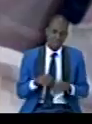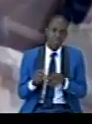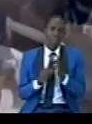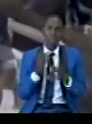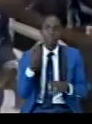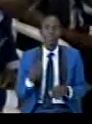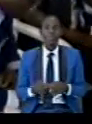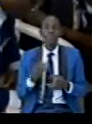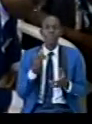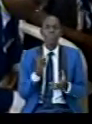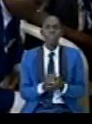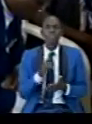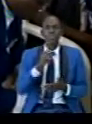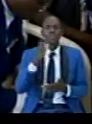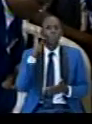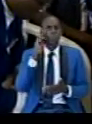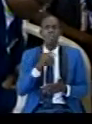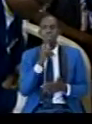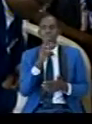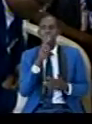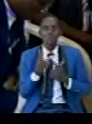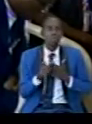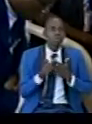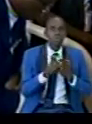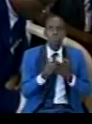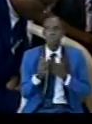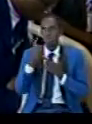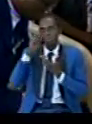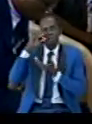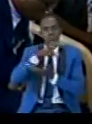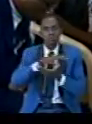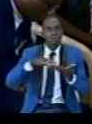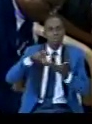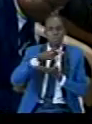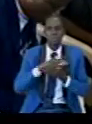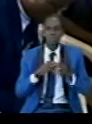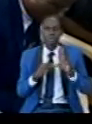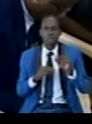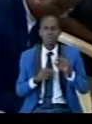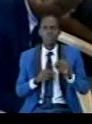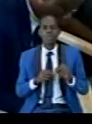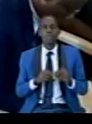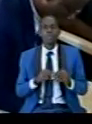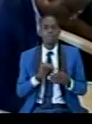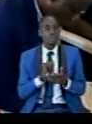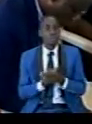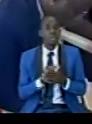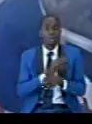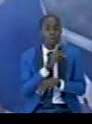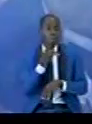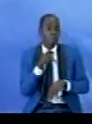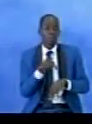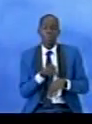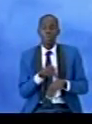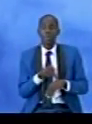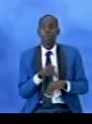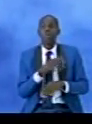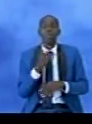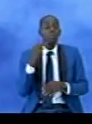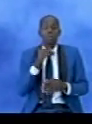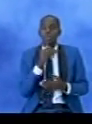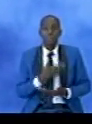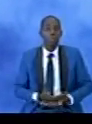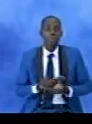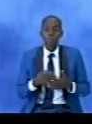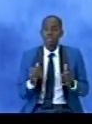Yeah. That you'll not be running helter-skelter after all. That principal, he wasn't born that way. He was a